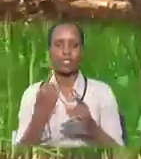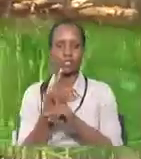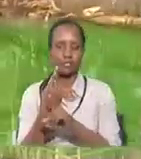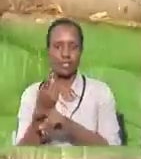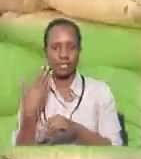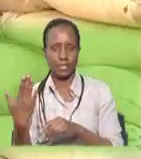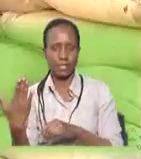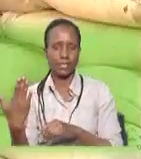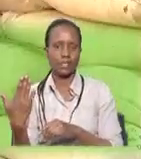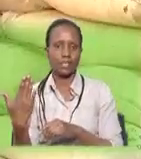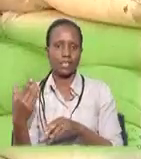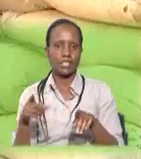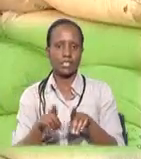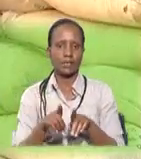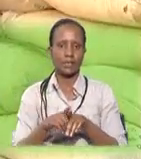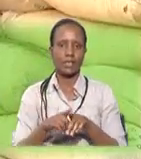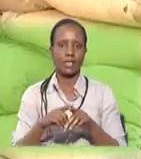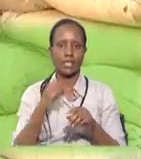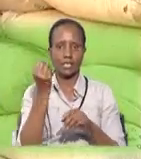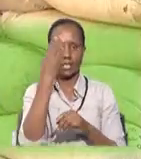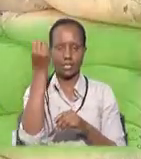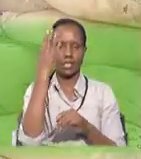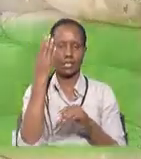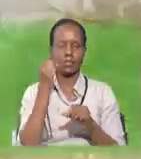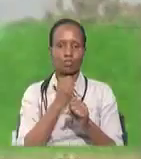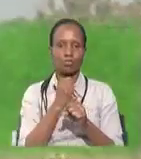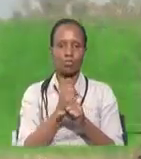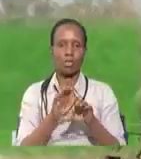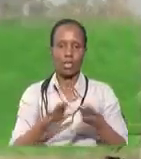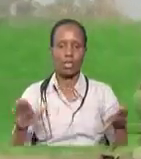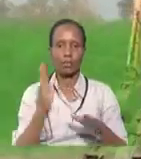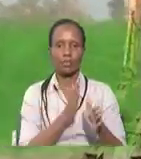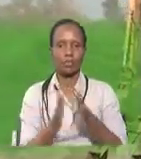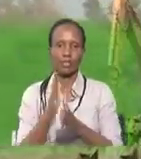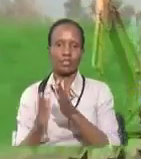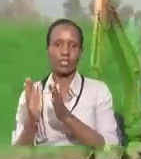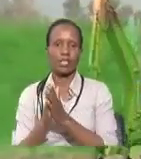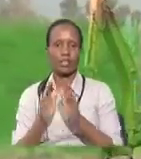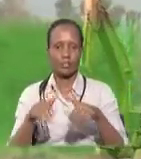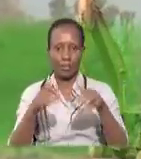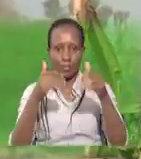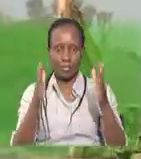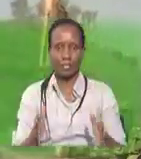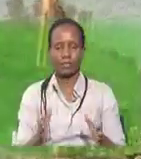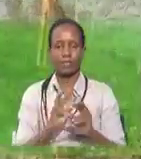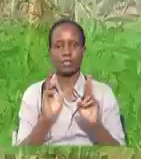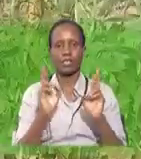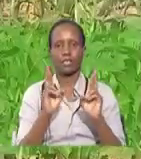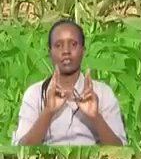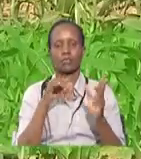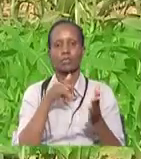inputs and even farm tractors to open up, to do land preparation, and the farmers were able to engage